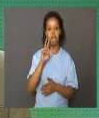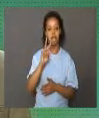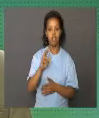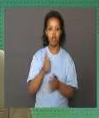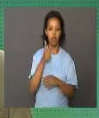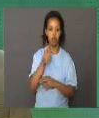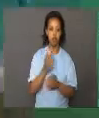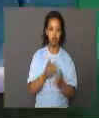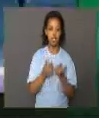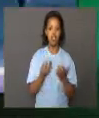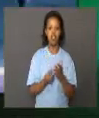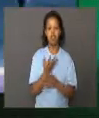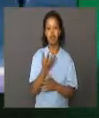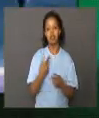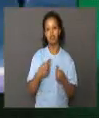in the cell.